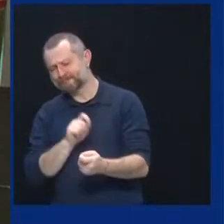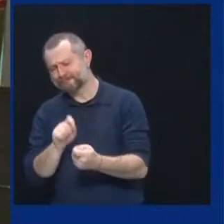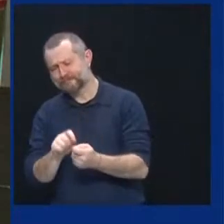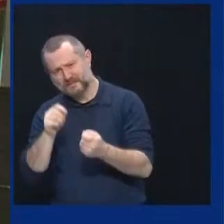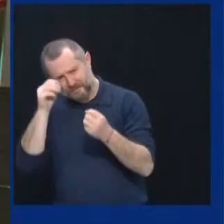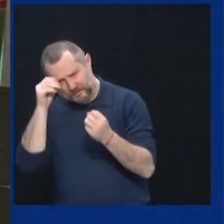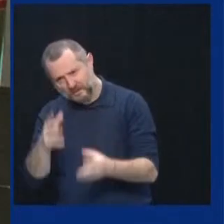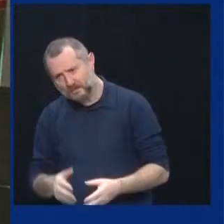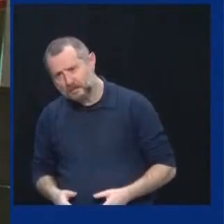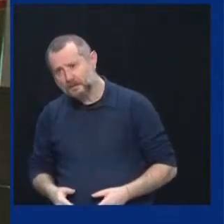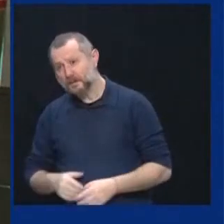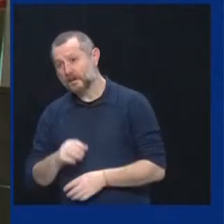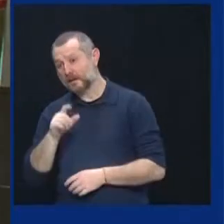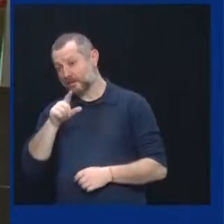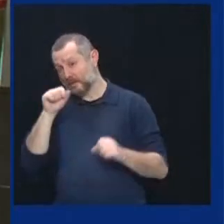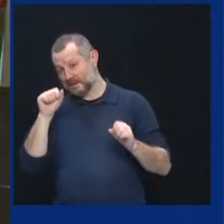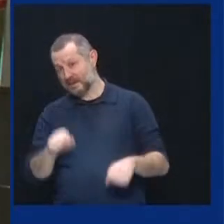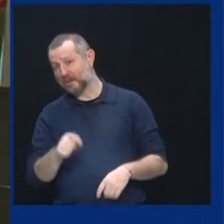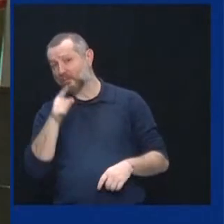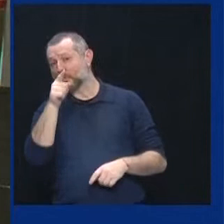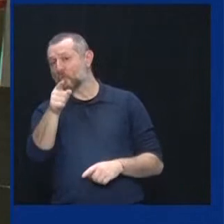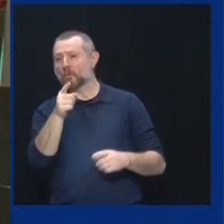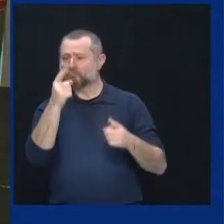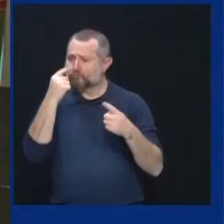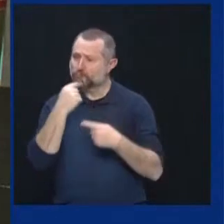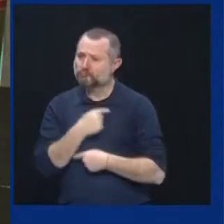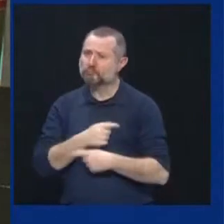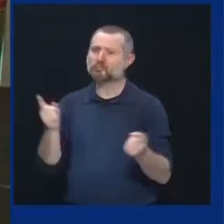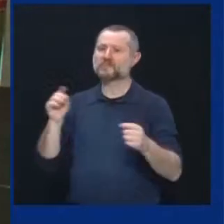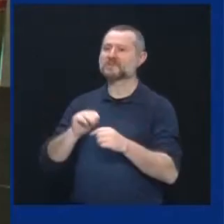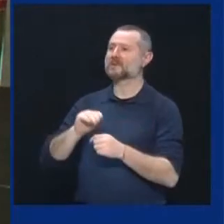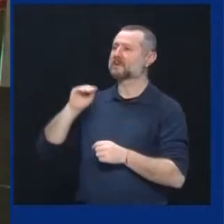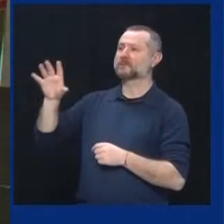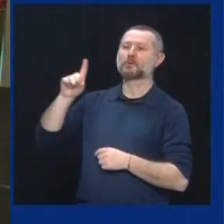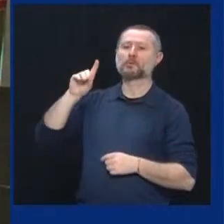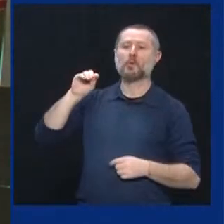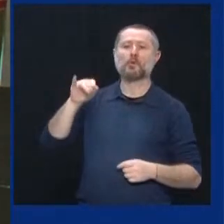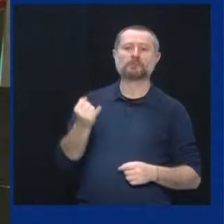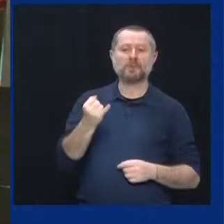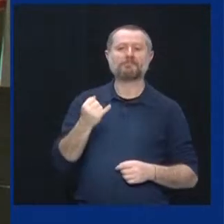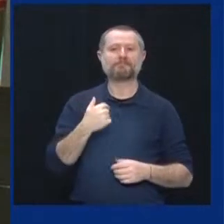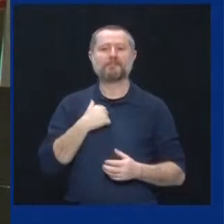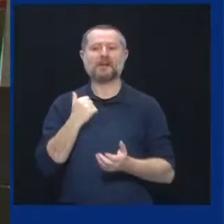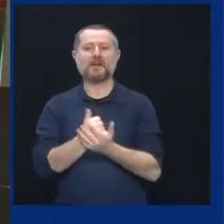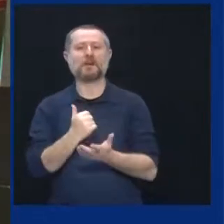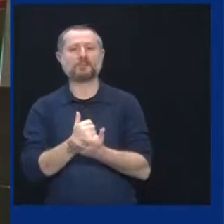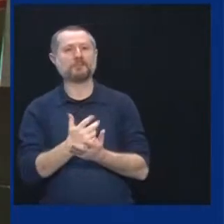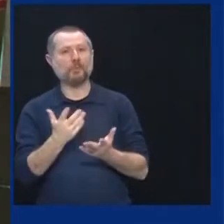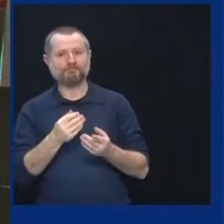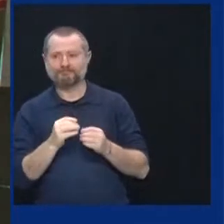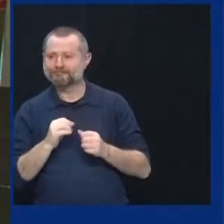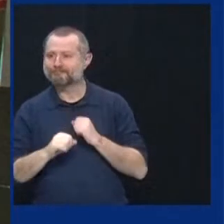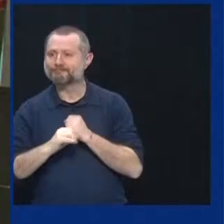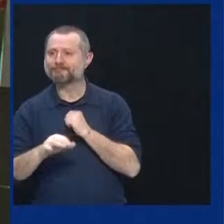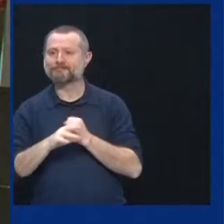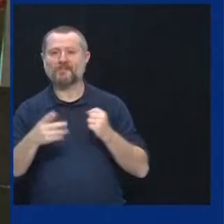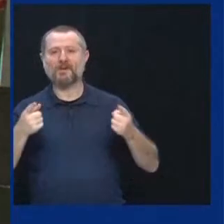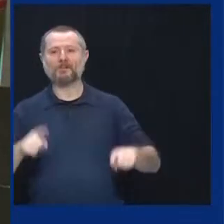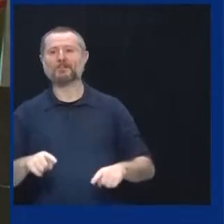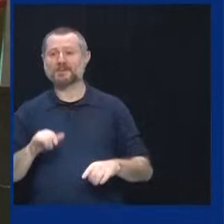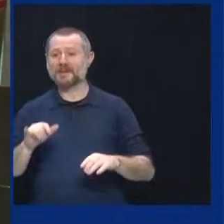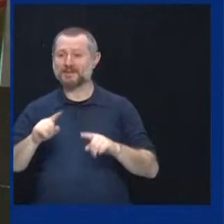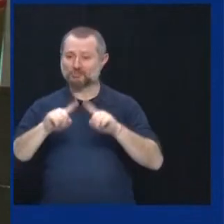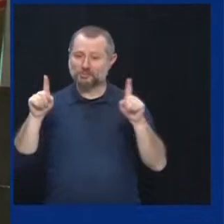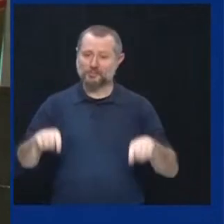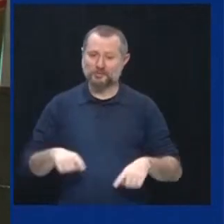any chance you could release to the public whatever you sent to the DOJ as a way for us to help get the story out about what actually happened? And also, are there any other transcripts from any other meetings